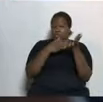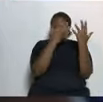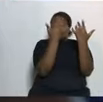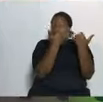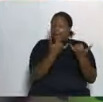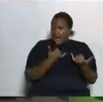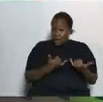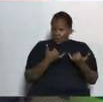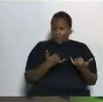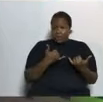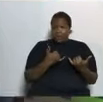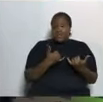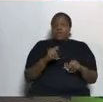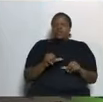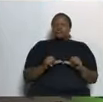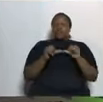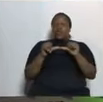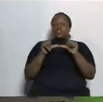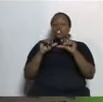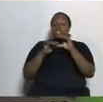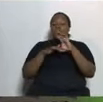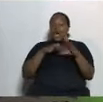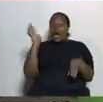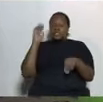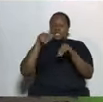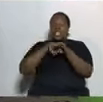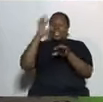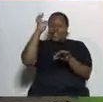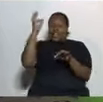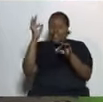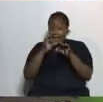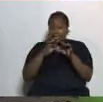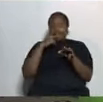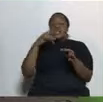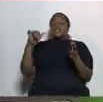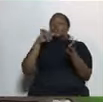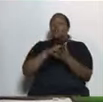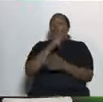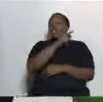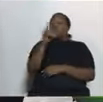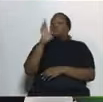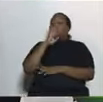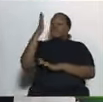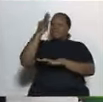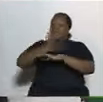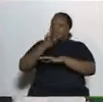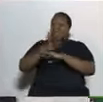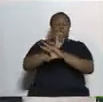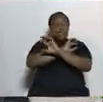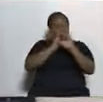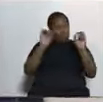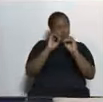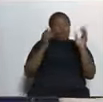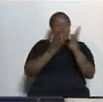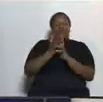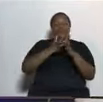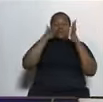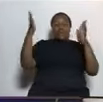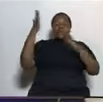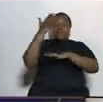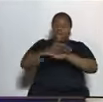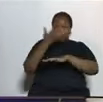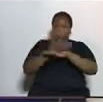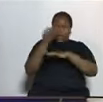now to step out in faith, so that you will not be deceived by the great cult that's